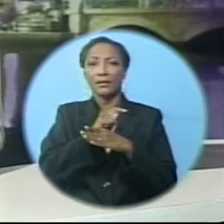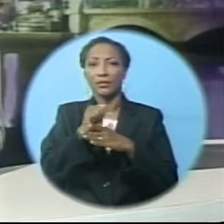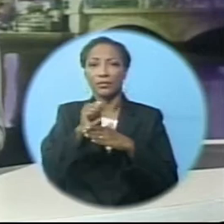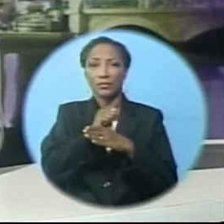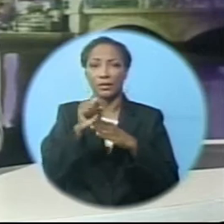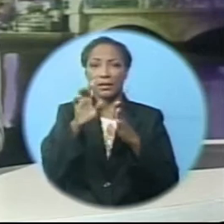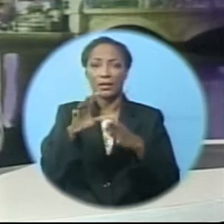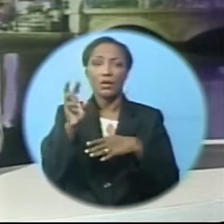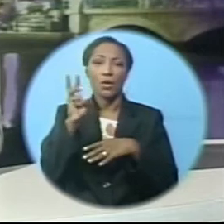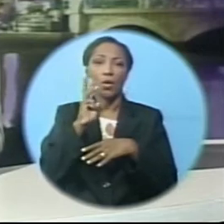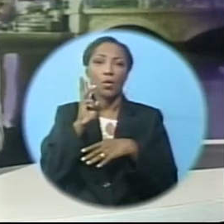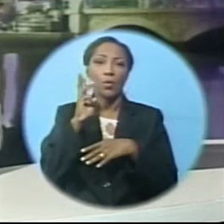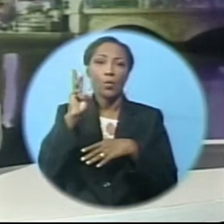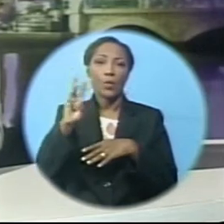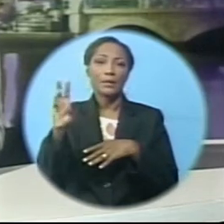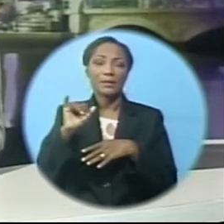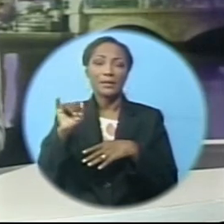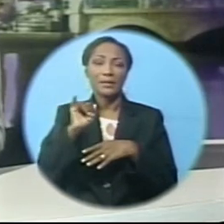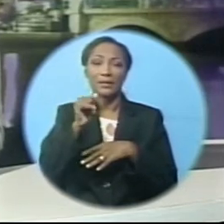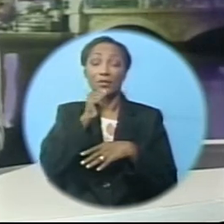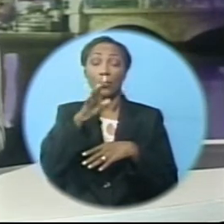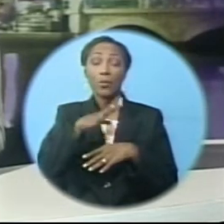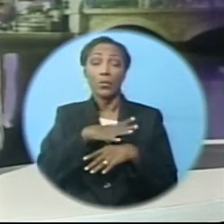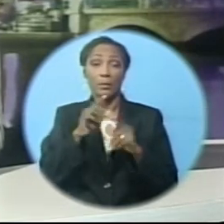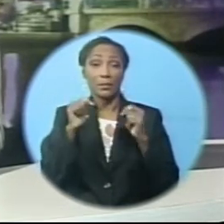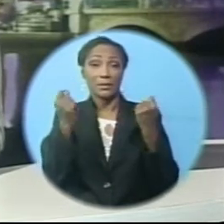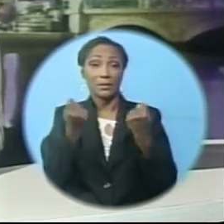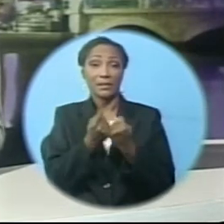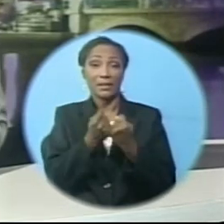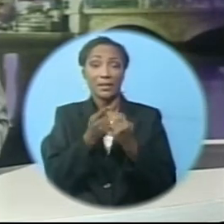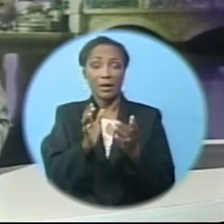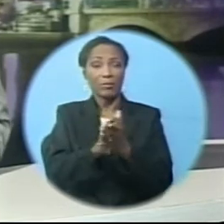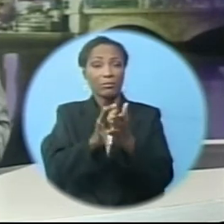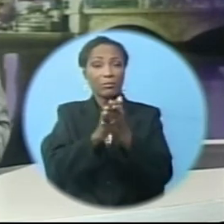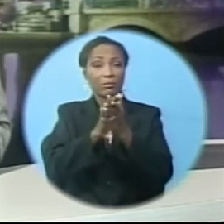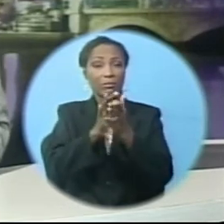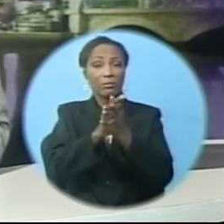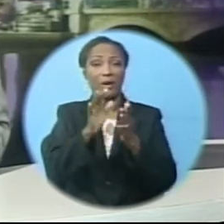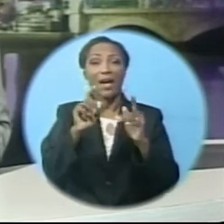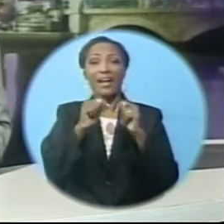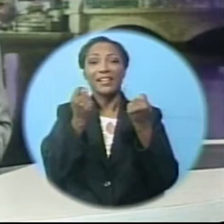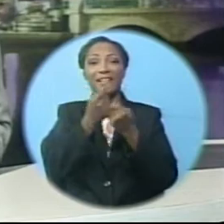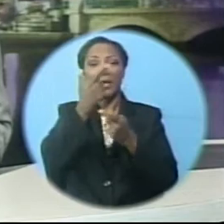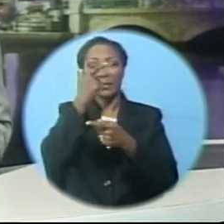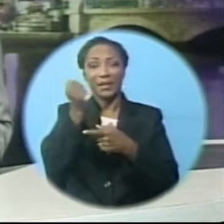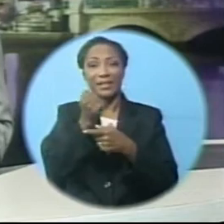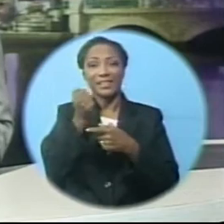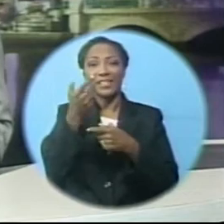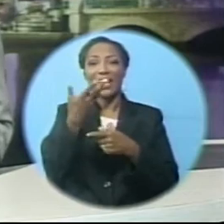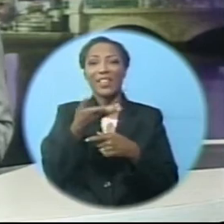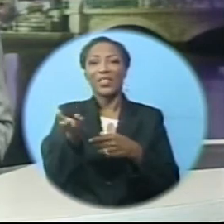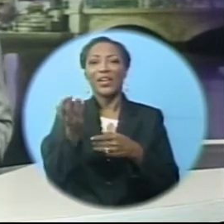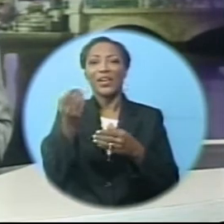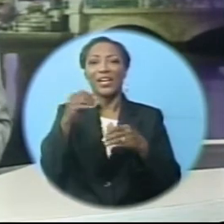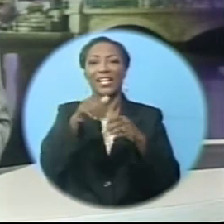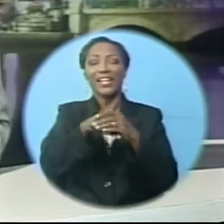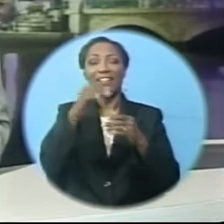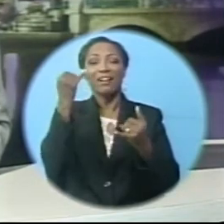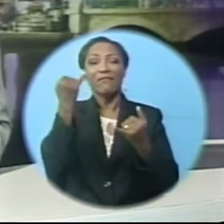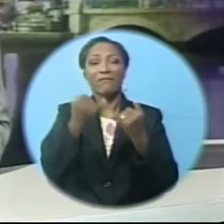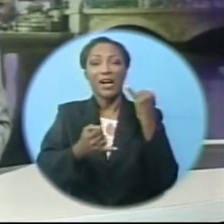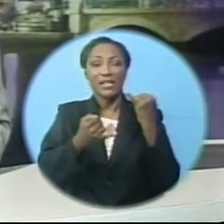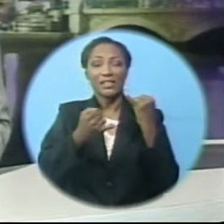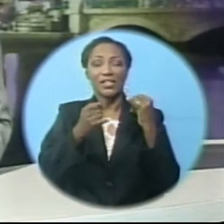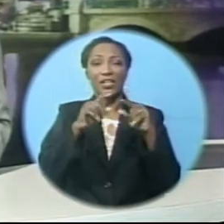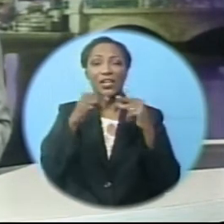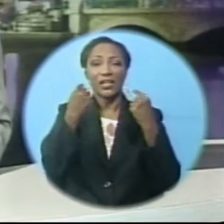has lauded the players for finally making it to the finals of the ICC World T20 tournament. For the first time, the Windies women will play in the final